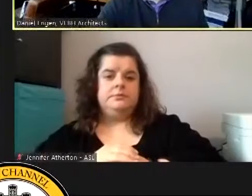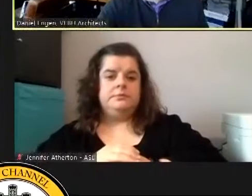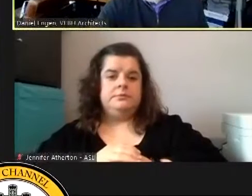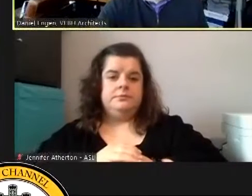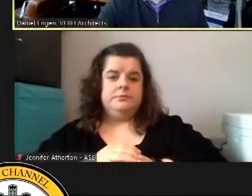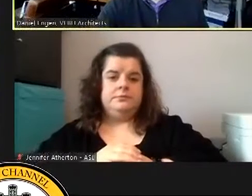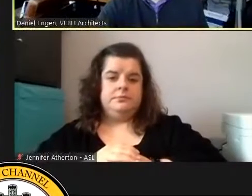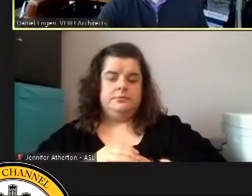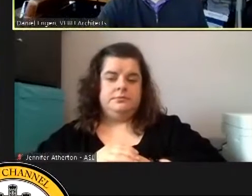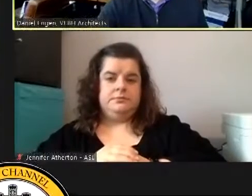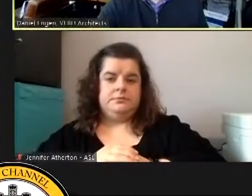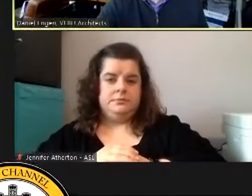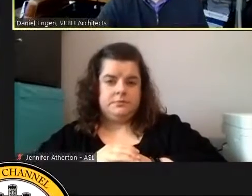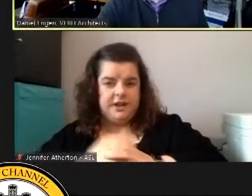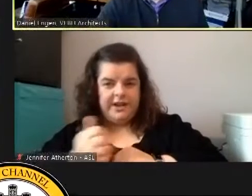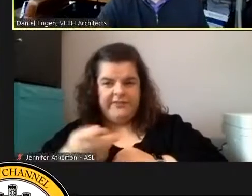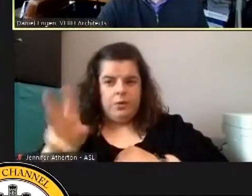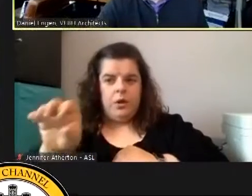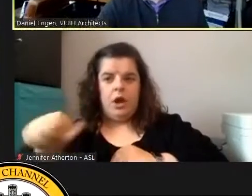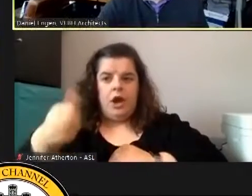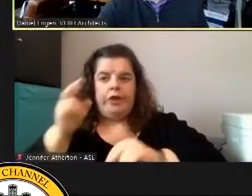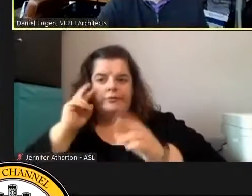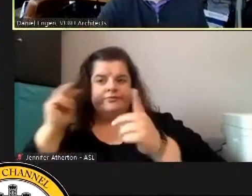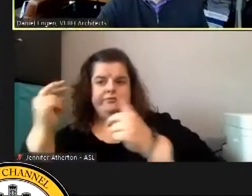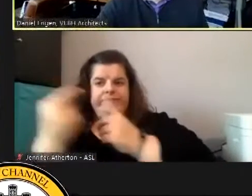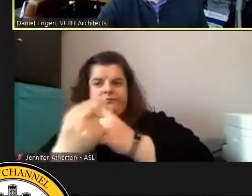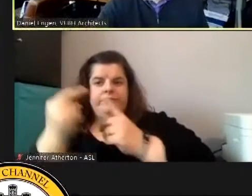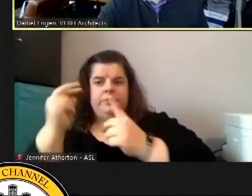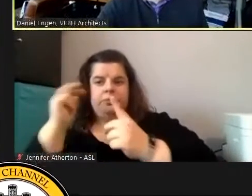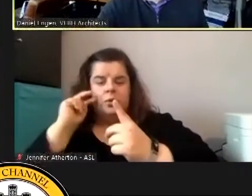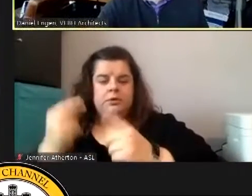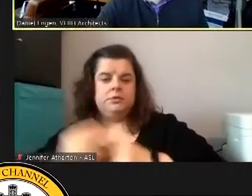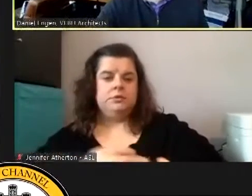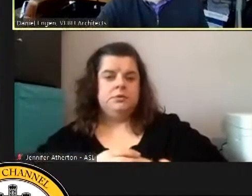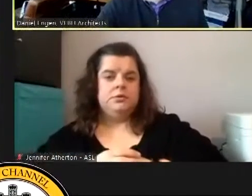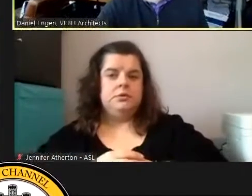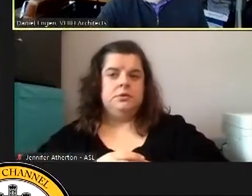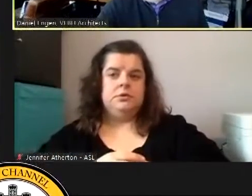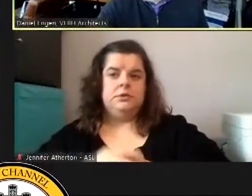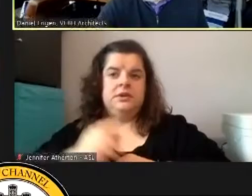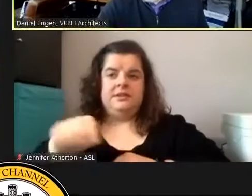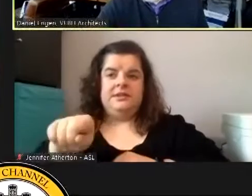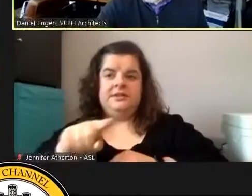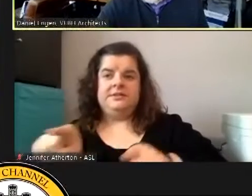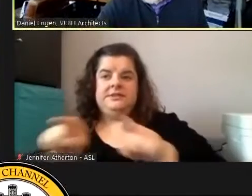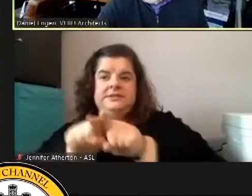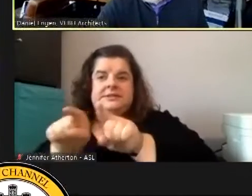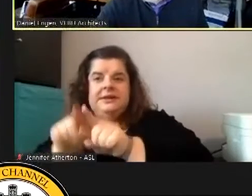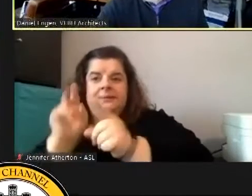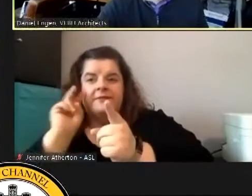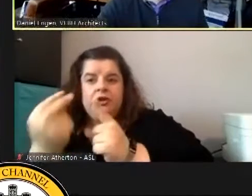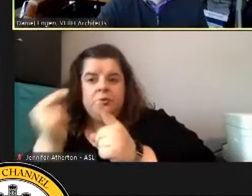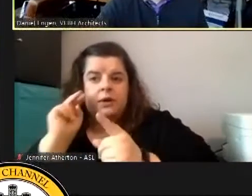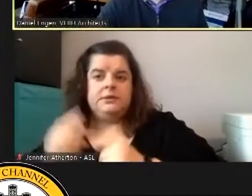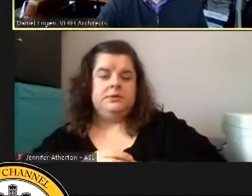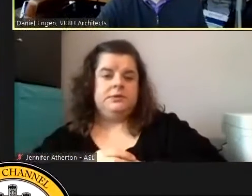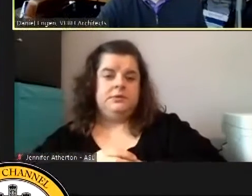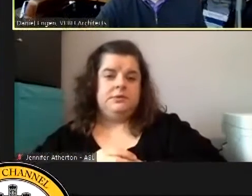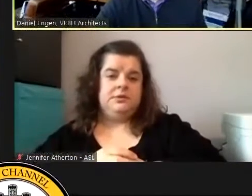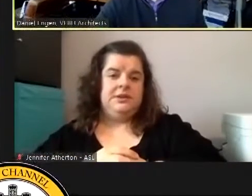A couple other views. This view is that same view where we're on East Liberty and on North